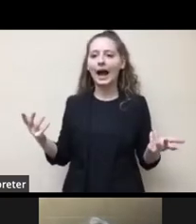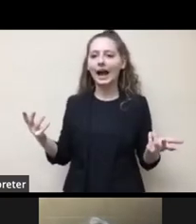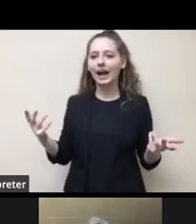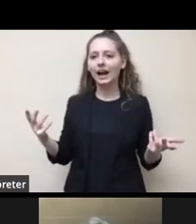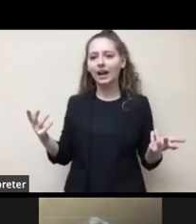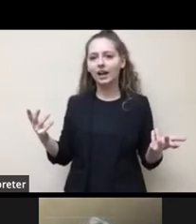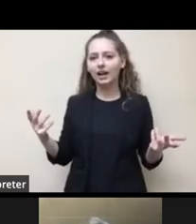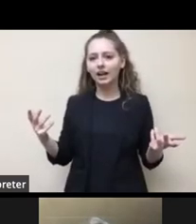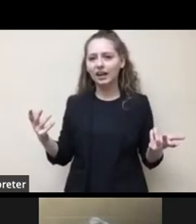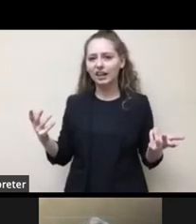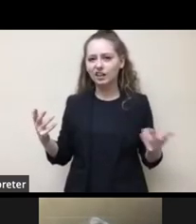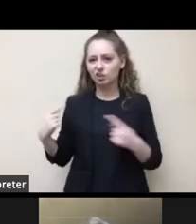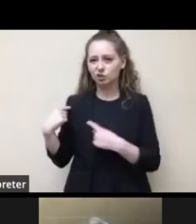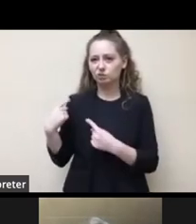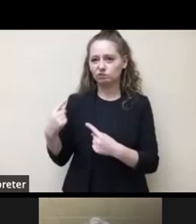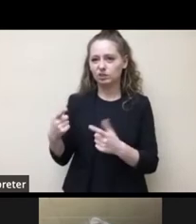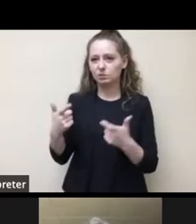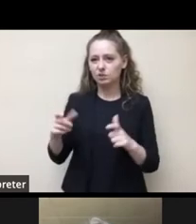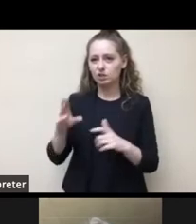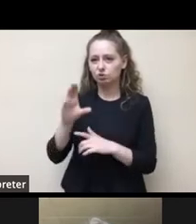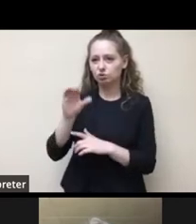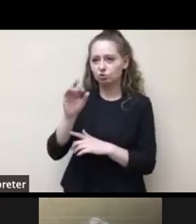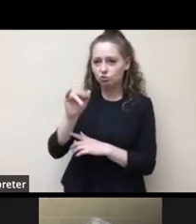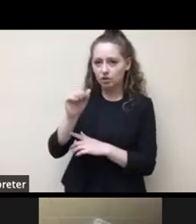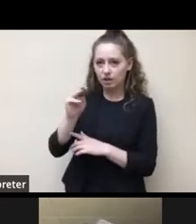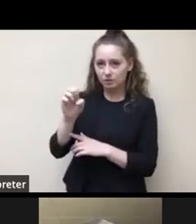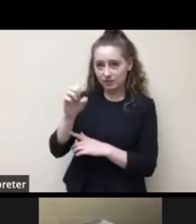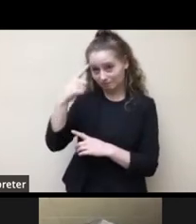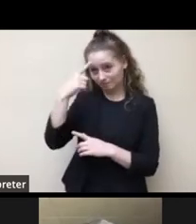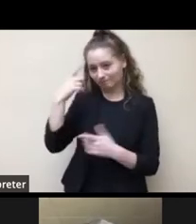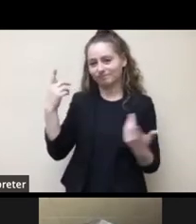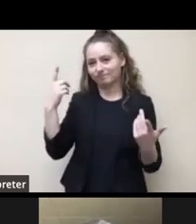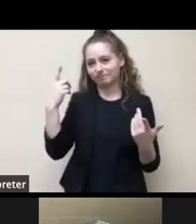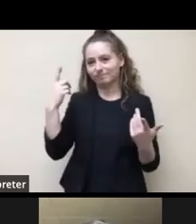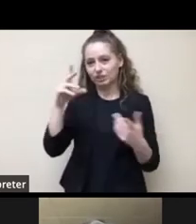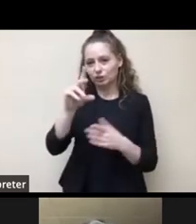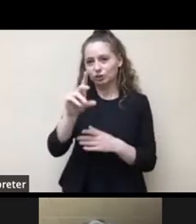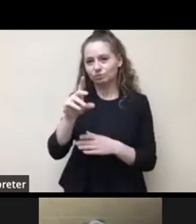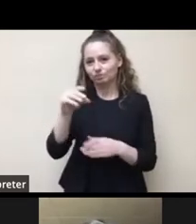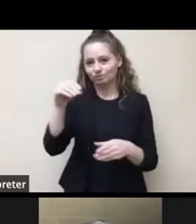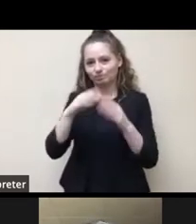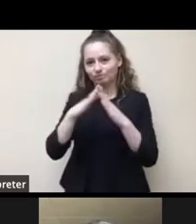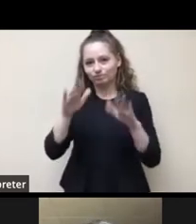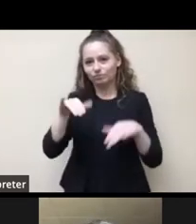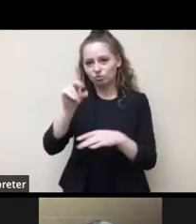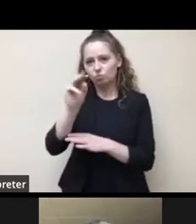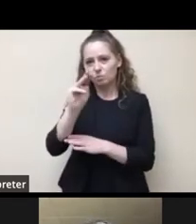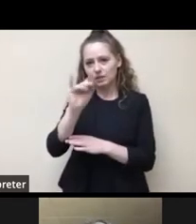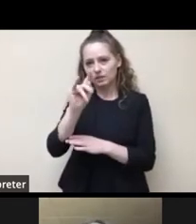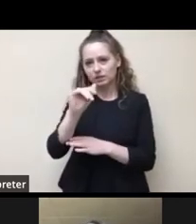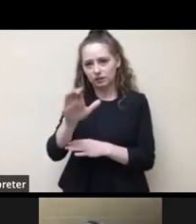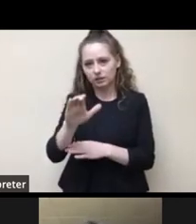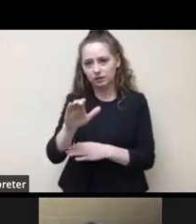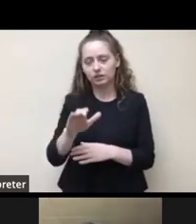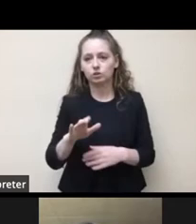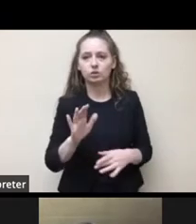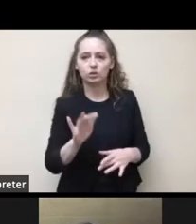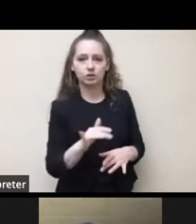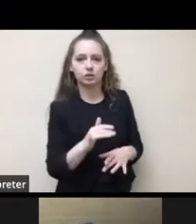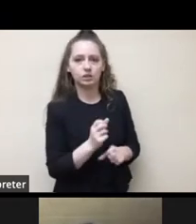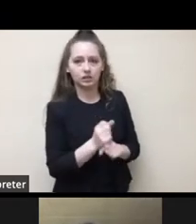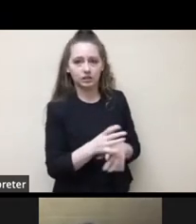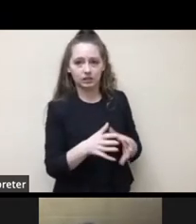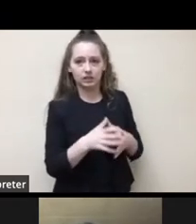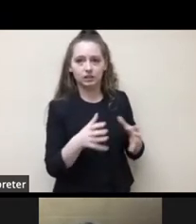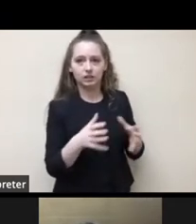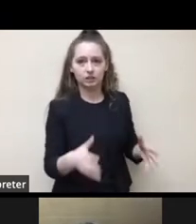biggest crime we got is just because of the domestic. The domestic issues in-house, right? So those calls have gone up a lot? Yes, those calls have, yeah. And then we